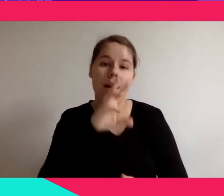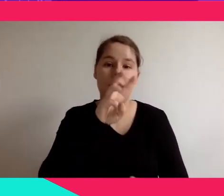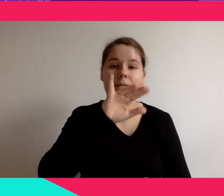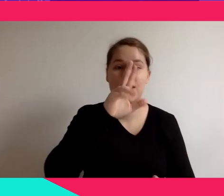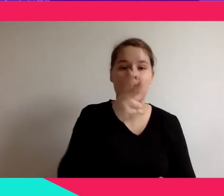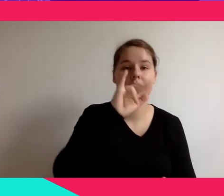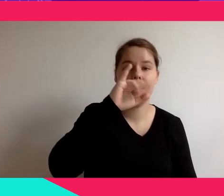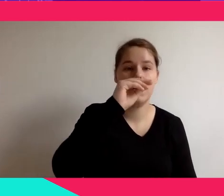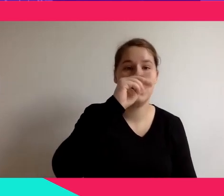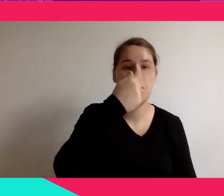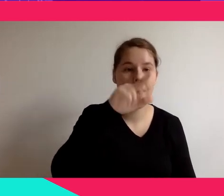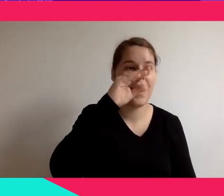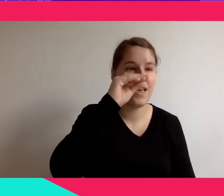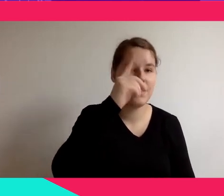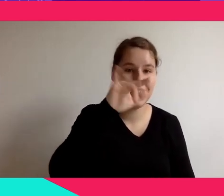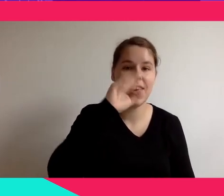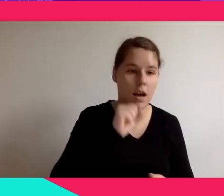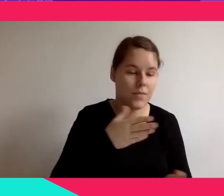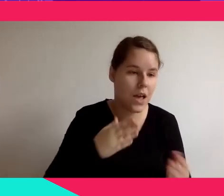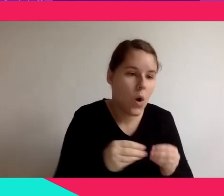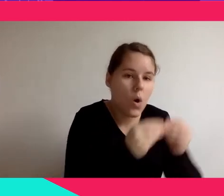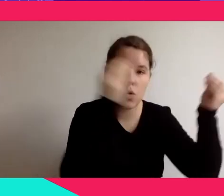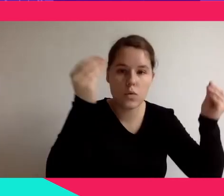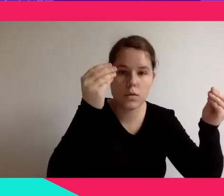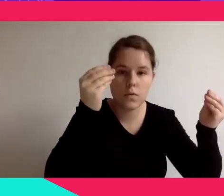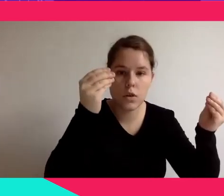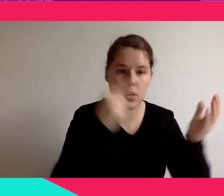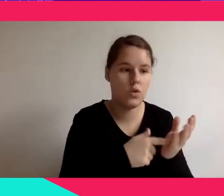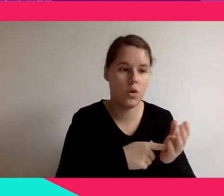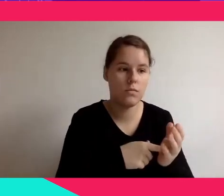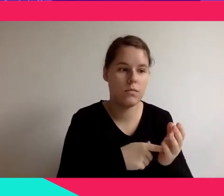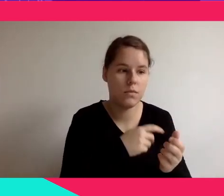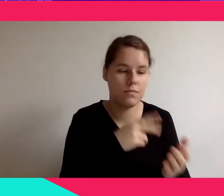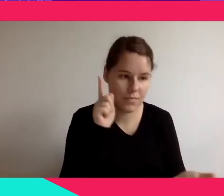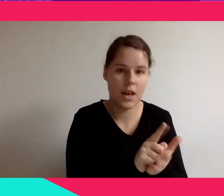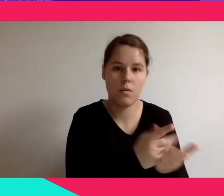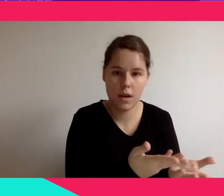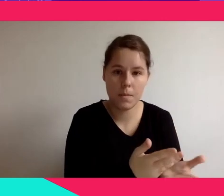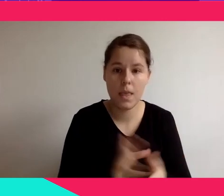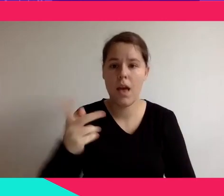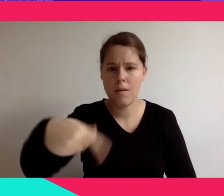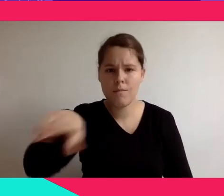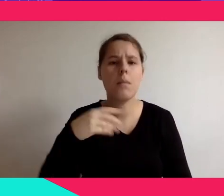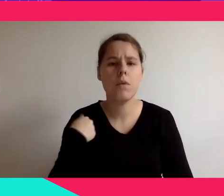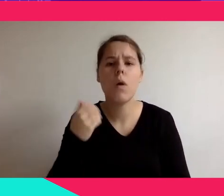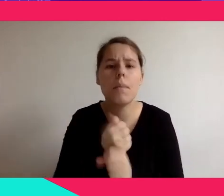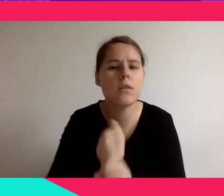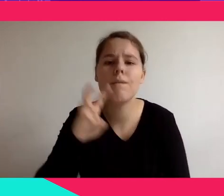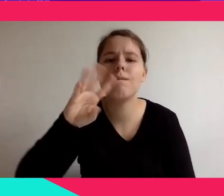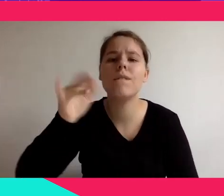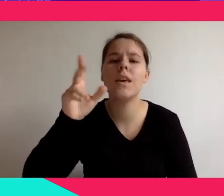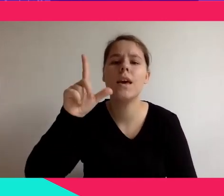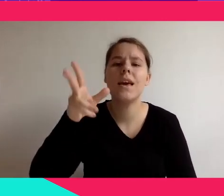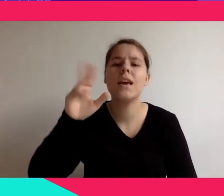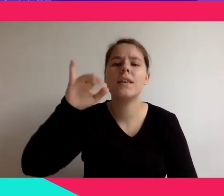I don't know if any of you have tried to work with Wikipedia or maybe have even edited articles